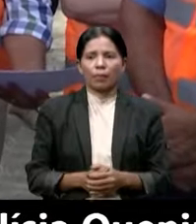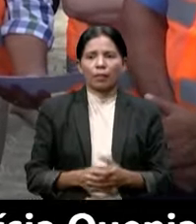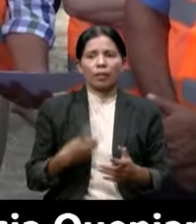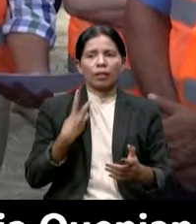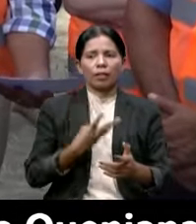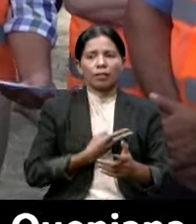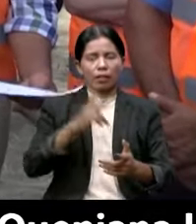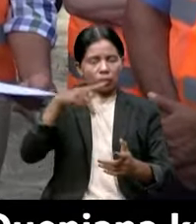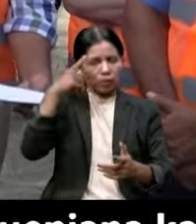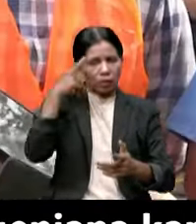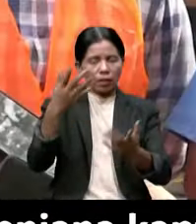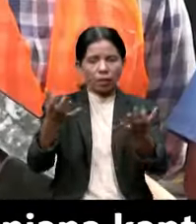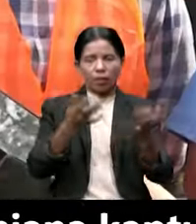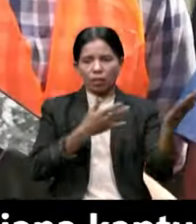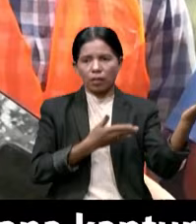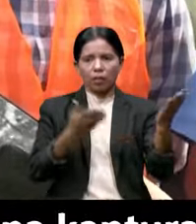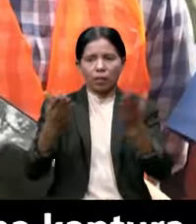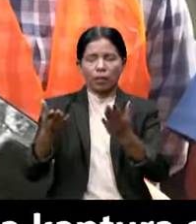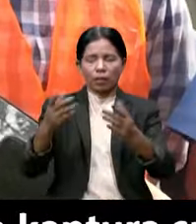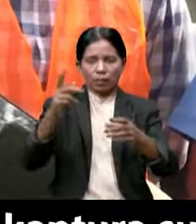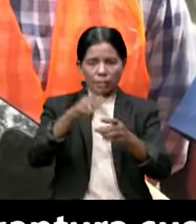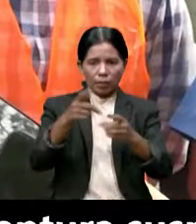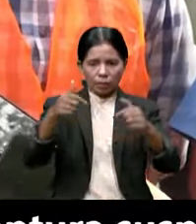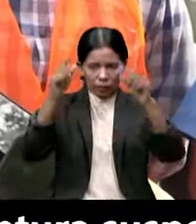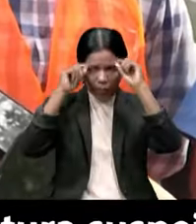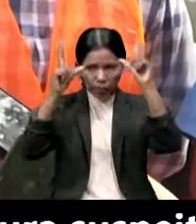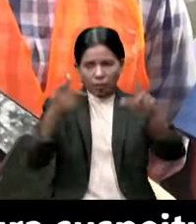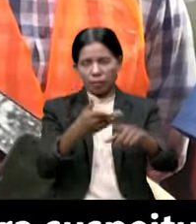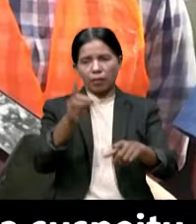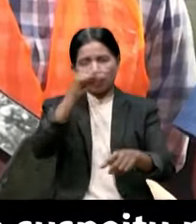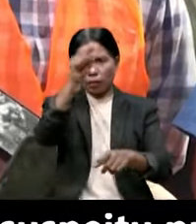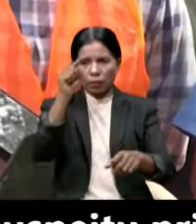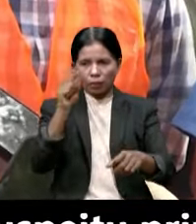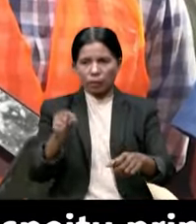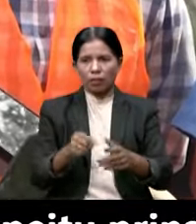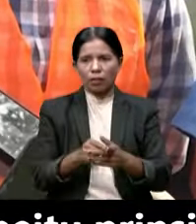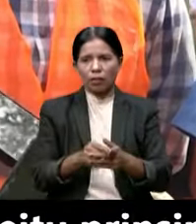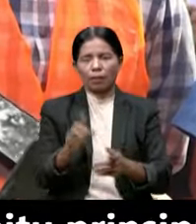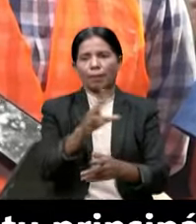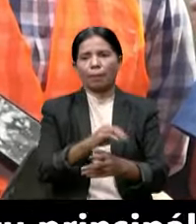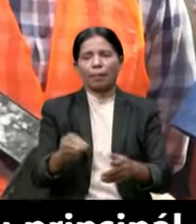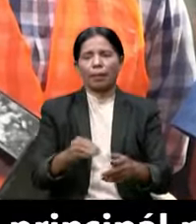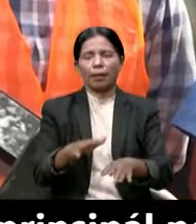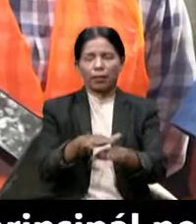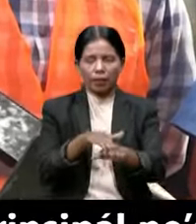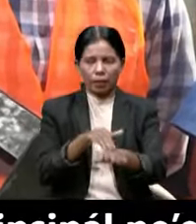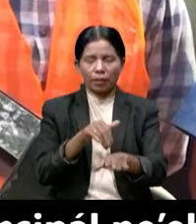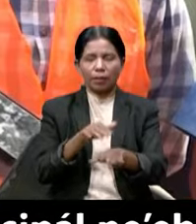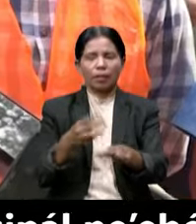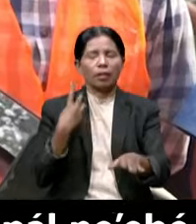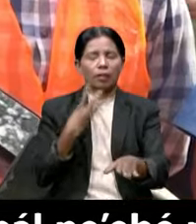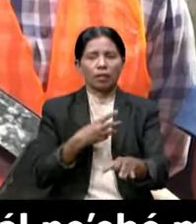ne politika akara katu dada kadoras mai Timor Leste. Mai be mine perguntas halai cedo demais, né? Neneg. Vai nem